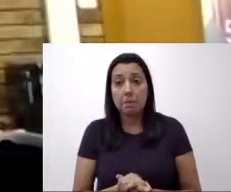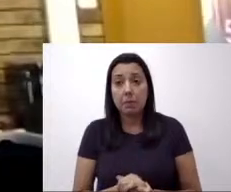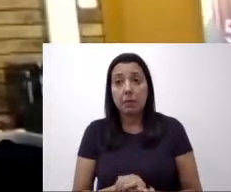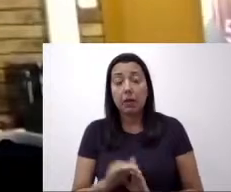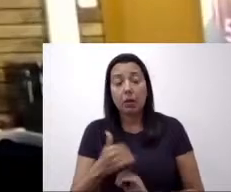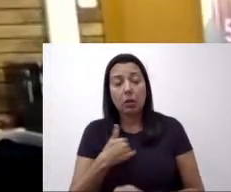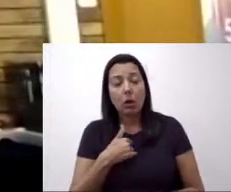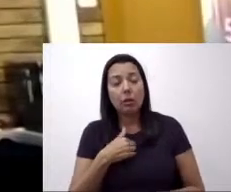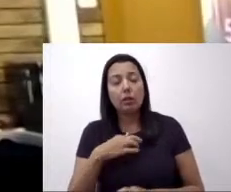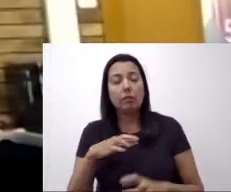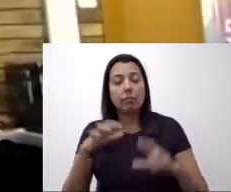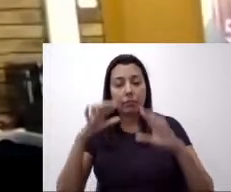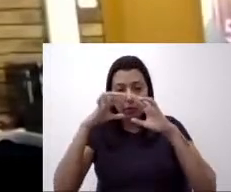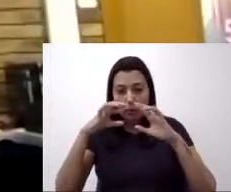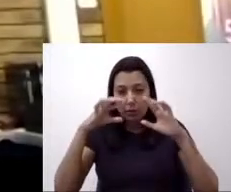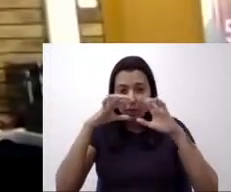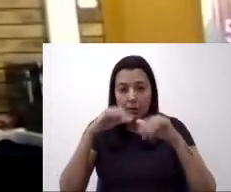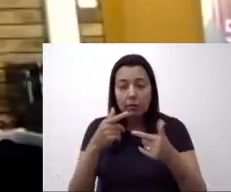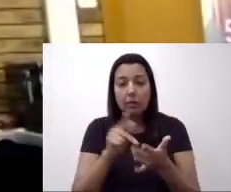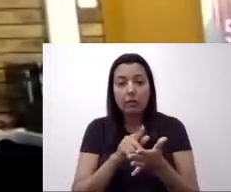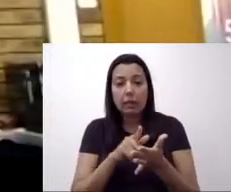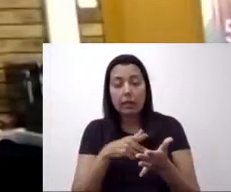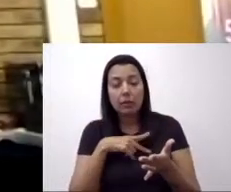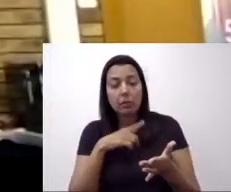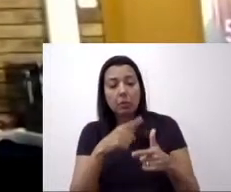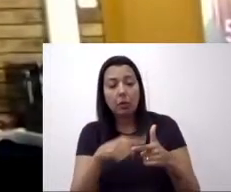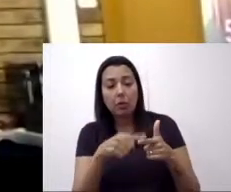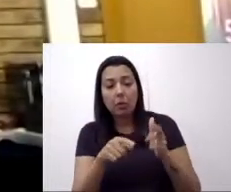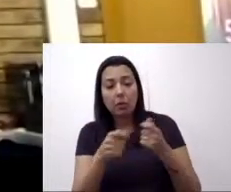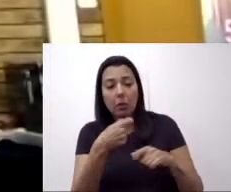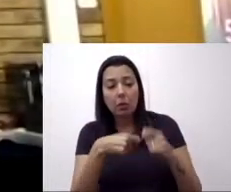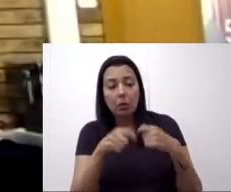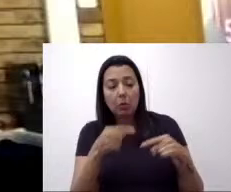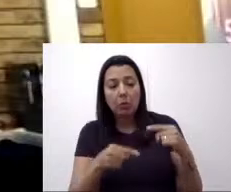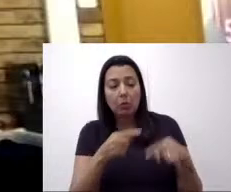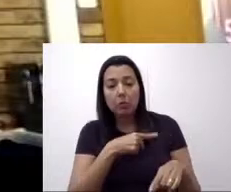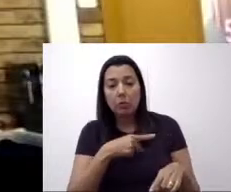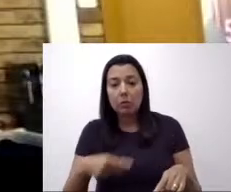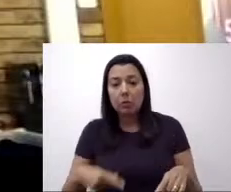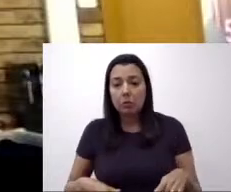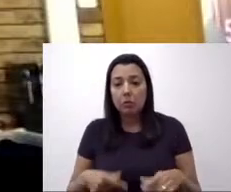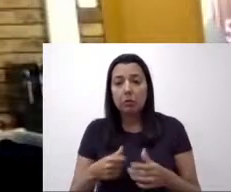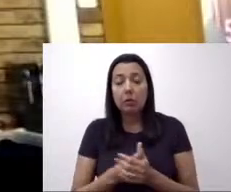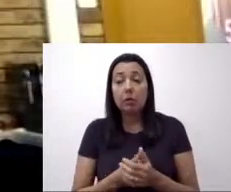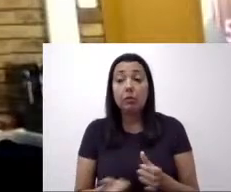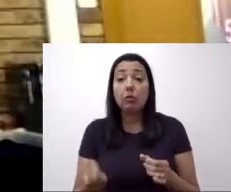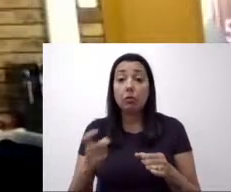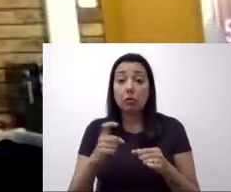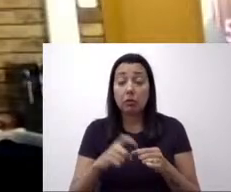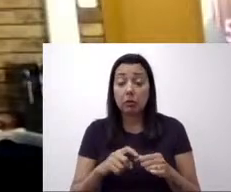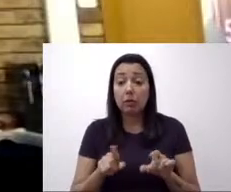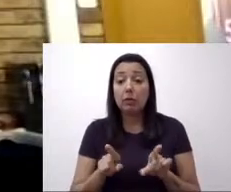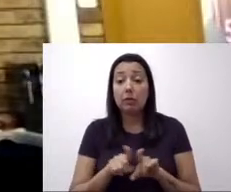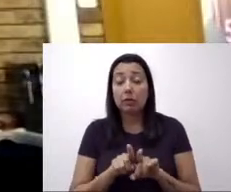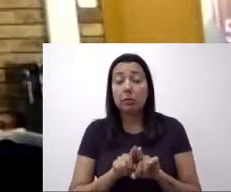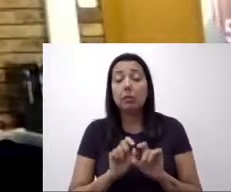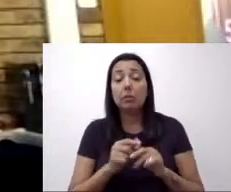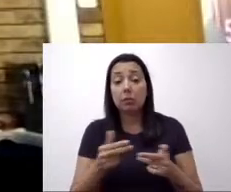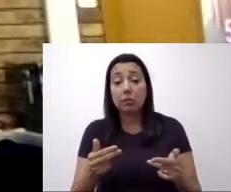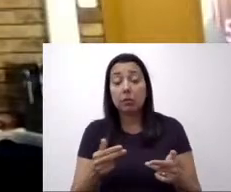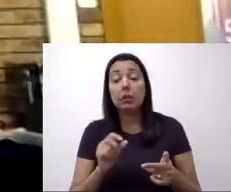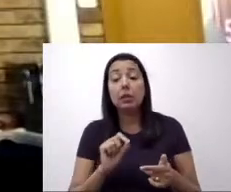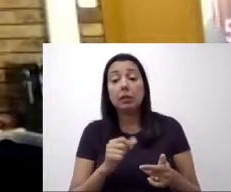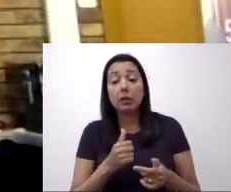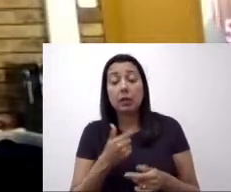economical crisis and public policy in front of economical crisis. So I will arrive to have some